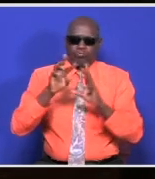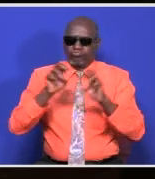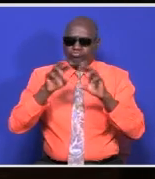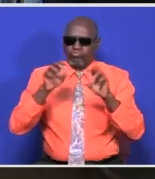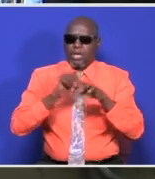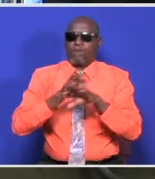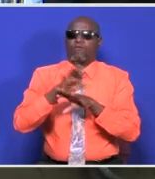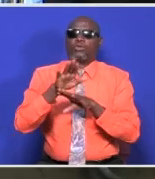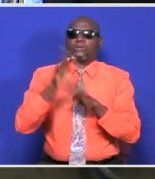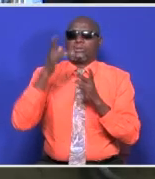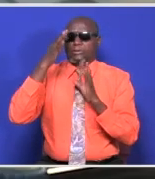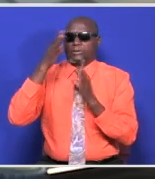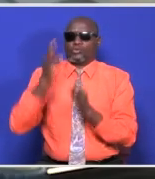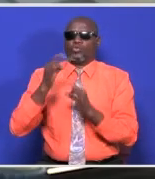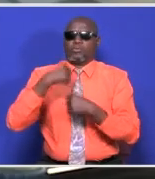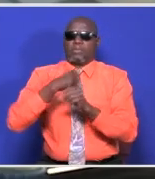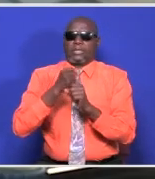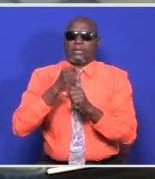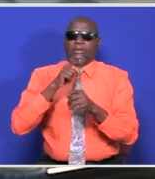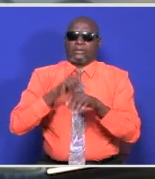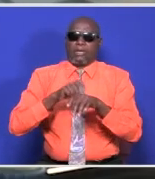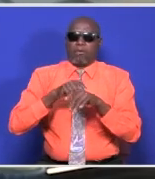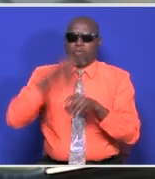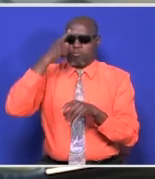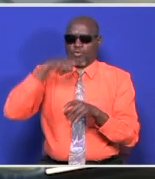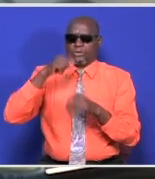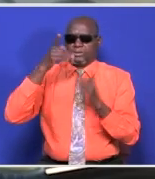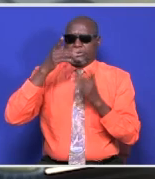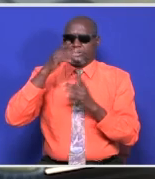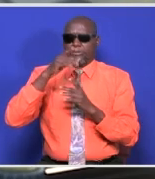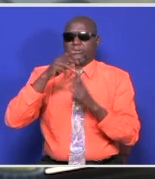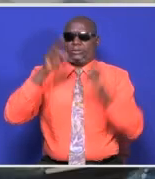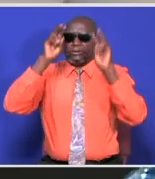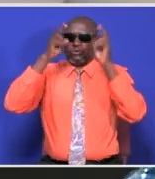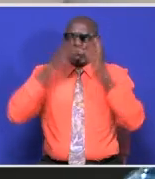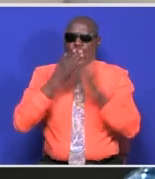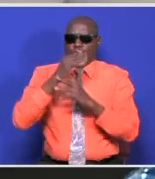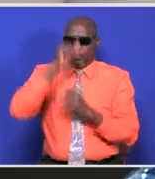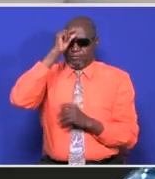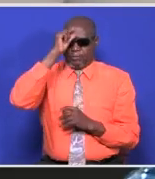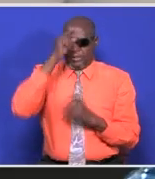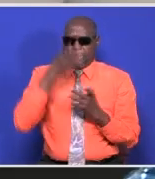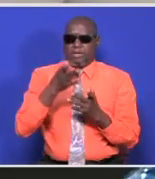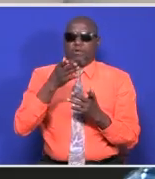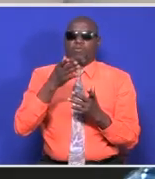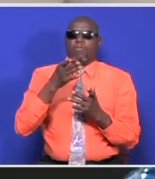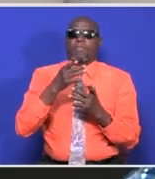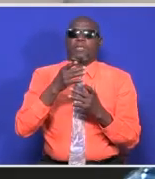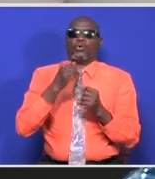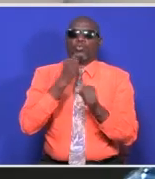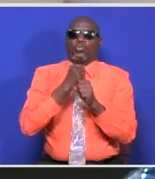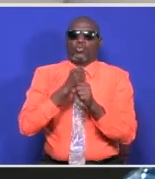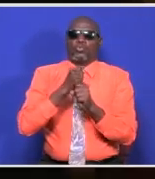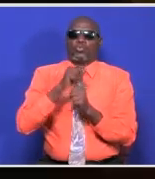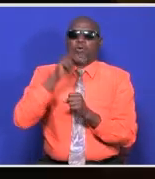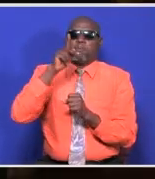comes to policy issues by the government. We are right now we are doing the pilot phase. We are doing the pilot phase